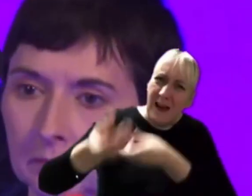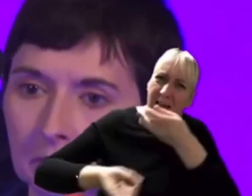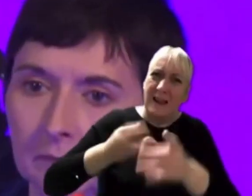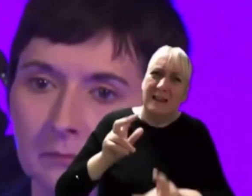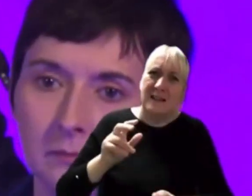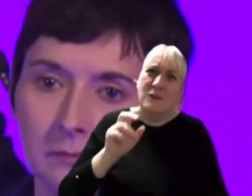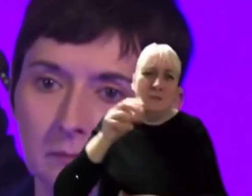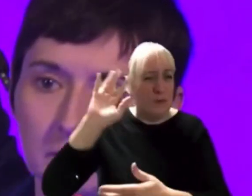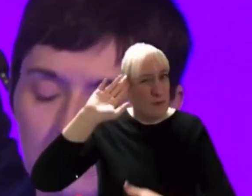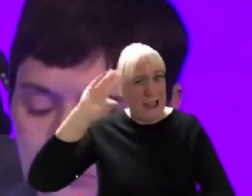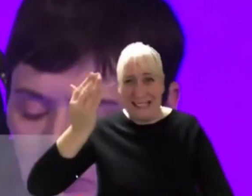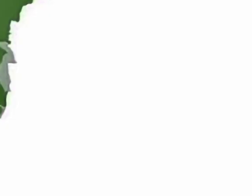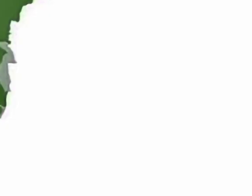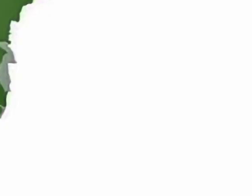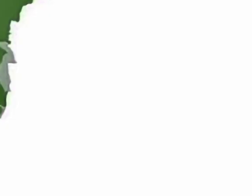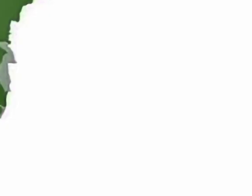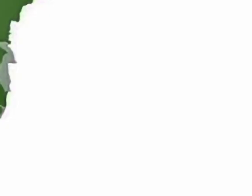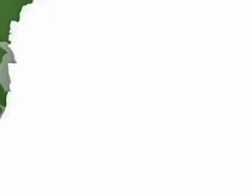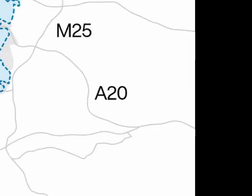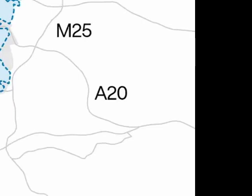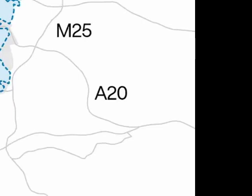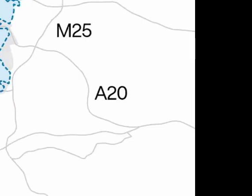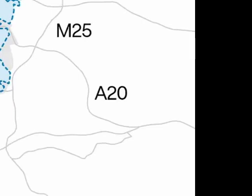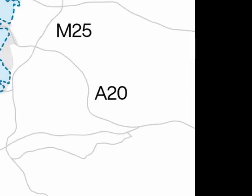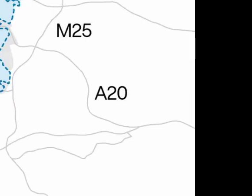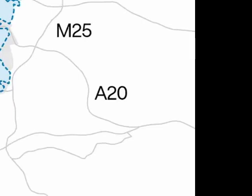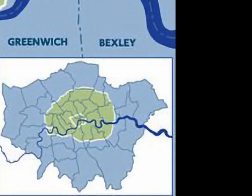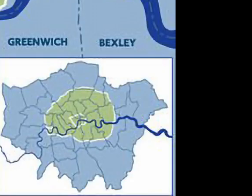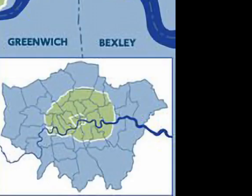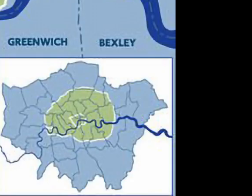want to address the fact that you've got legitimate concerns. Now,